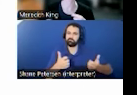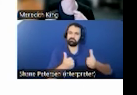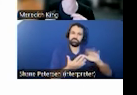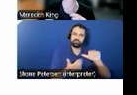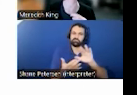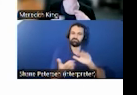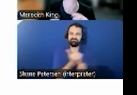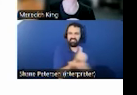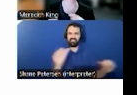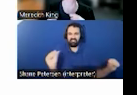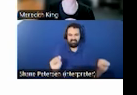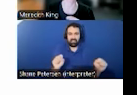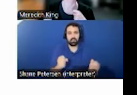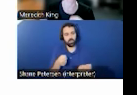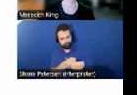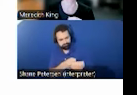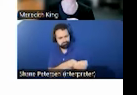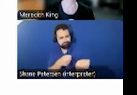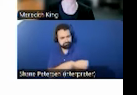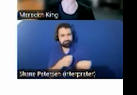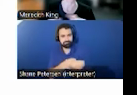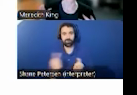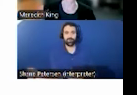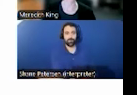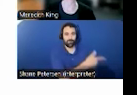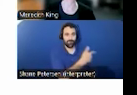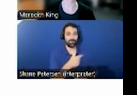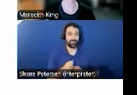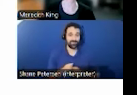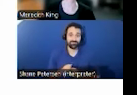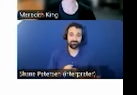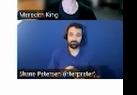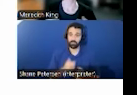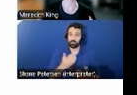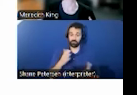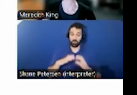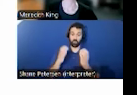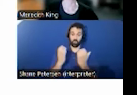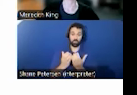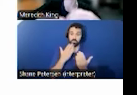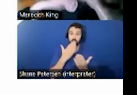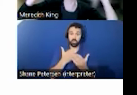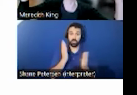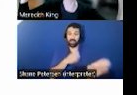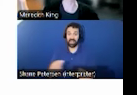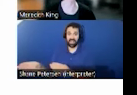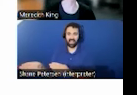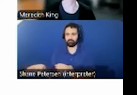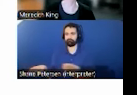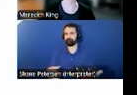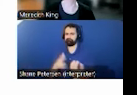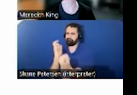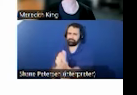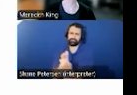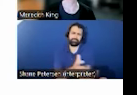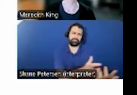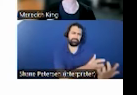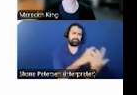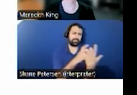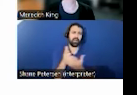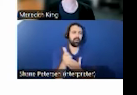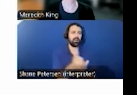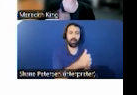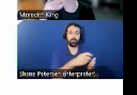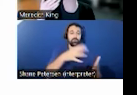It's really going to support all of those learners. A well-designed course works better for all students,